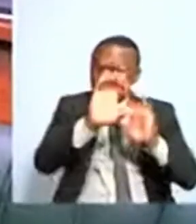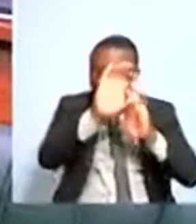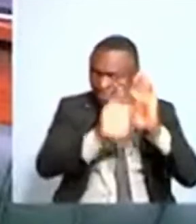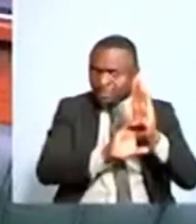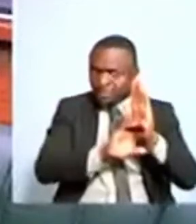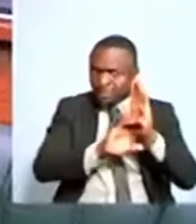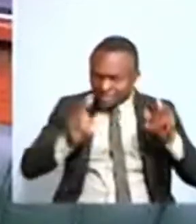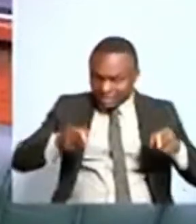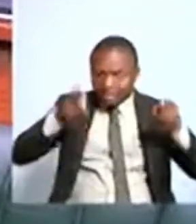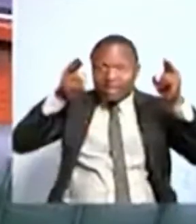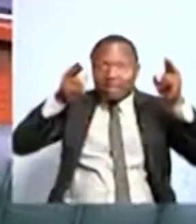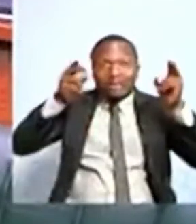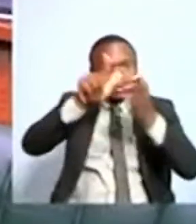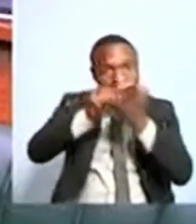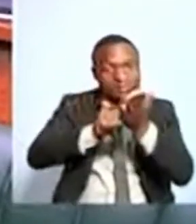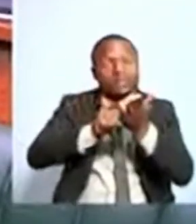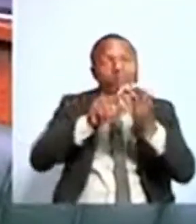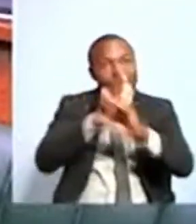the supreme law of the land.